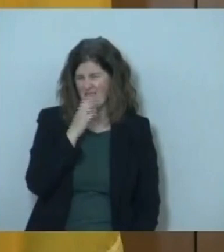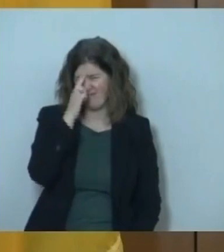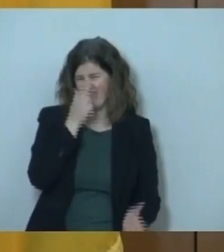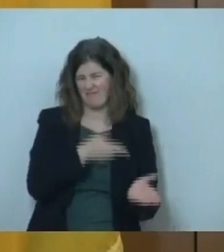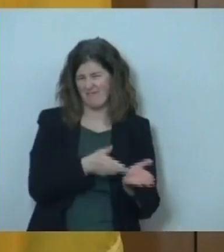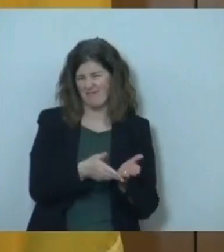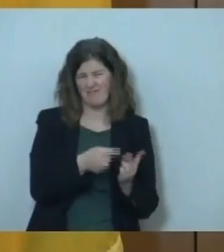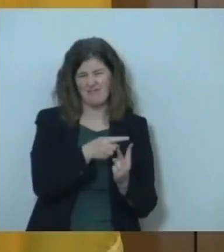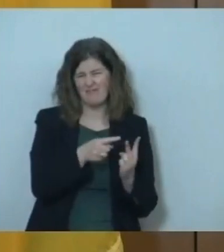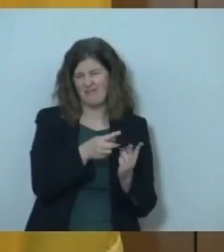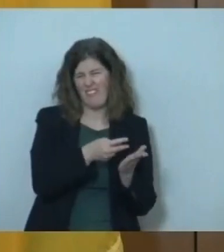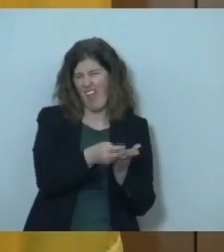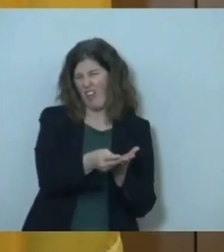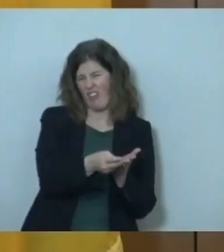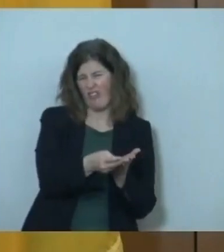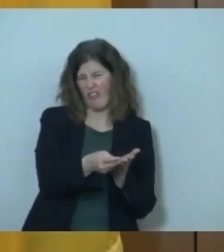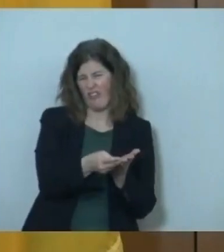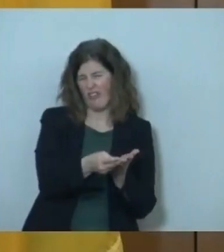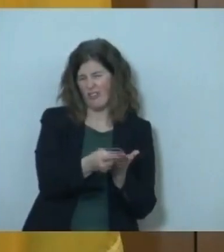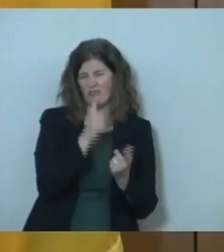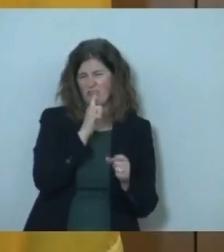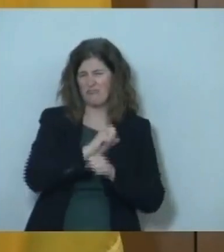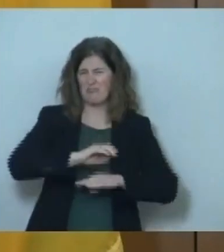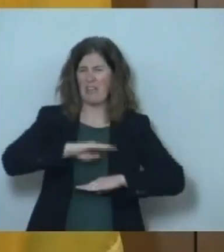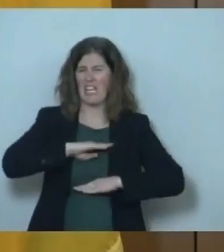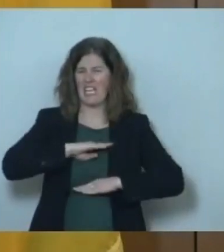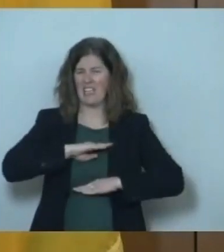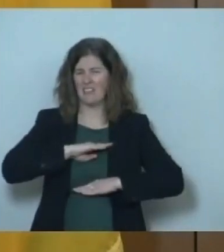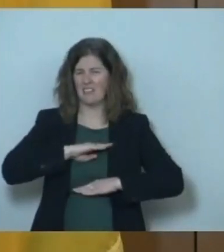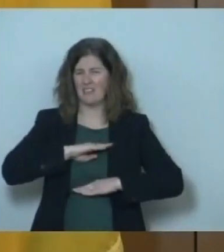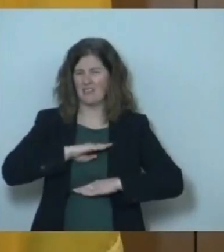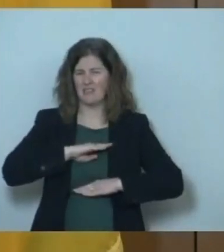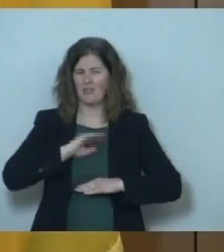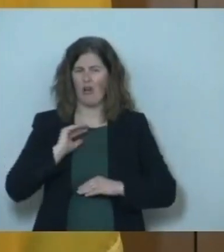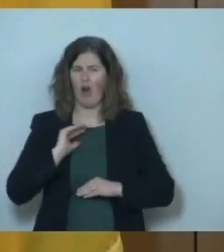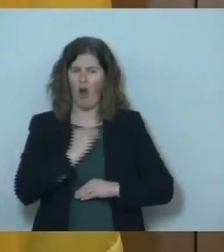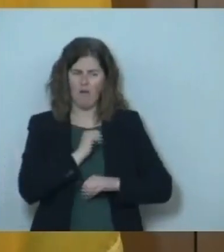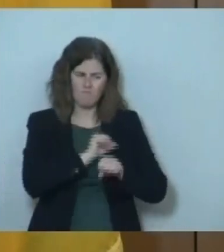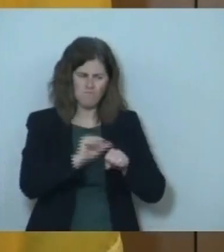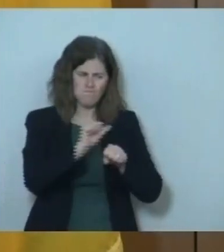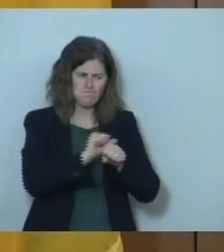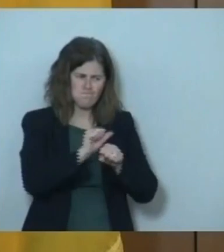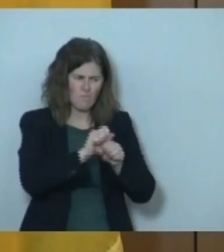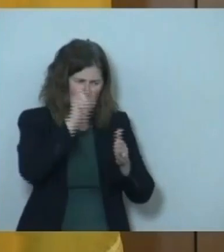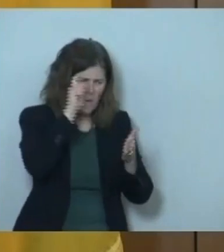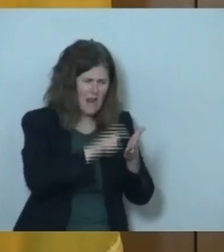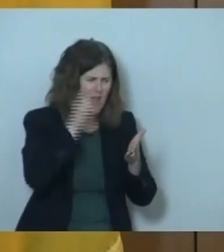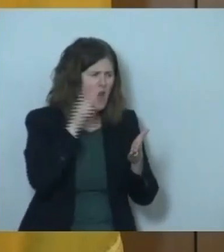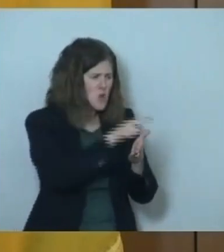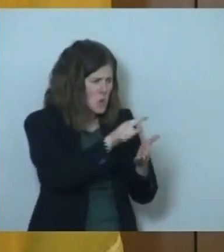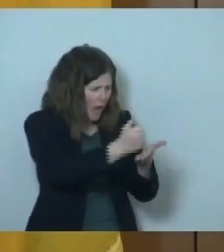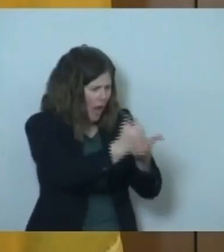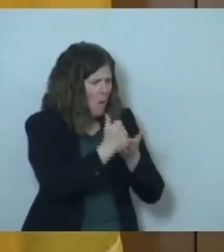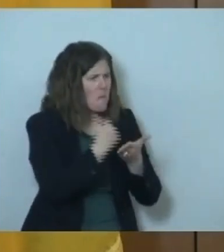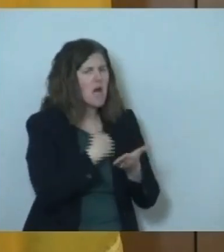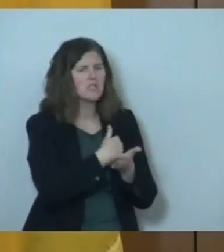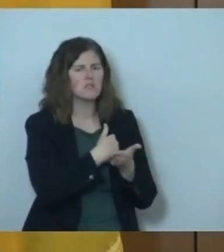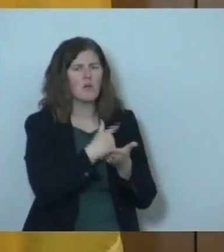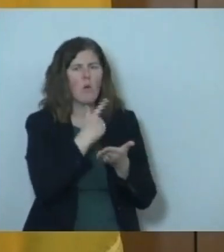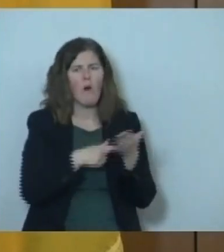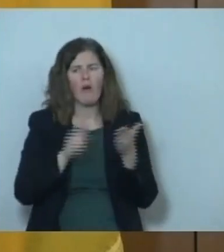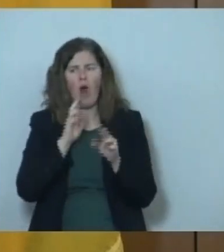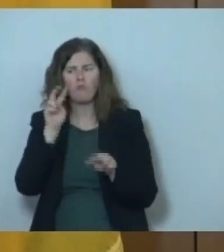have failed, I think, to meet that in terms of our efforts to identify what effective surveillance